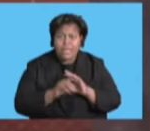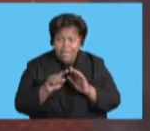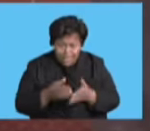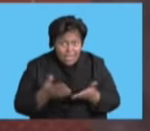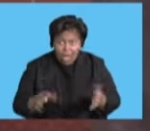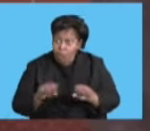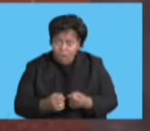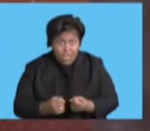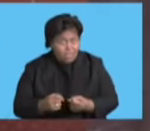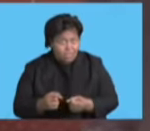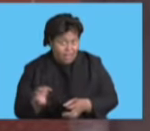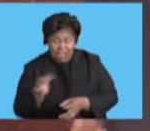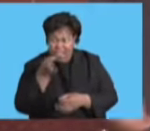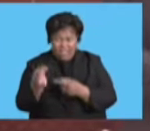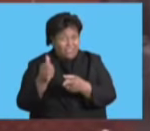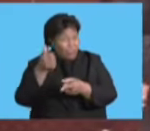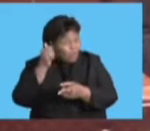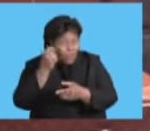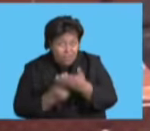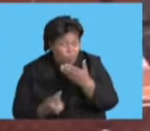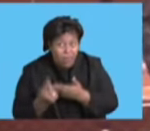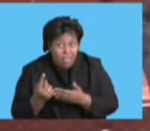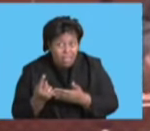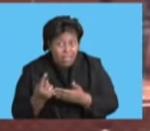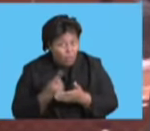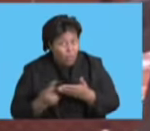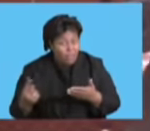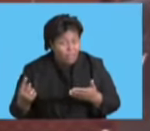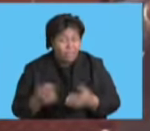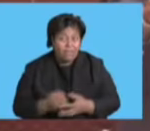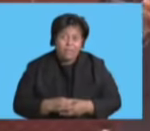then military commander himself, as well as reconciliation